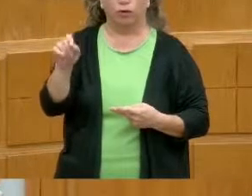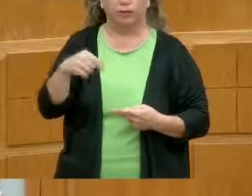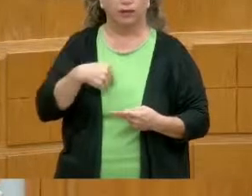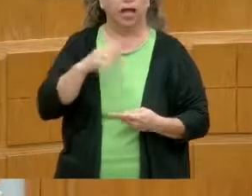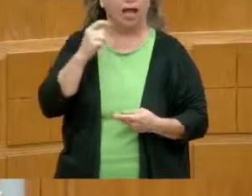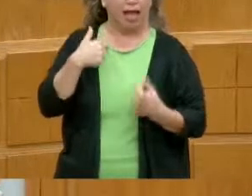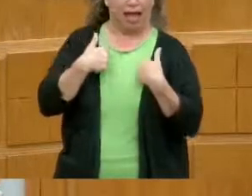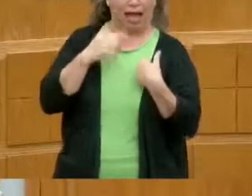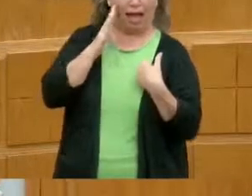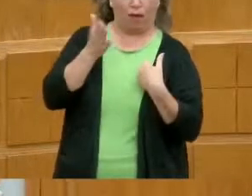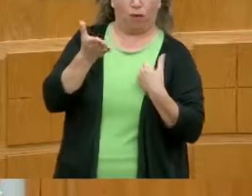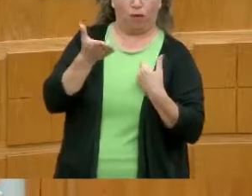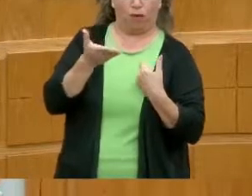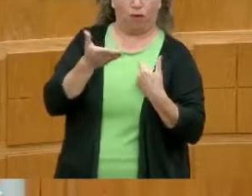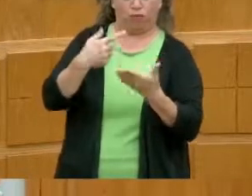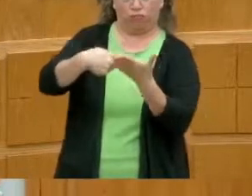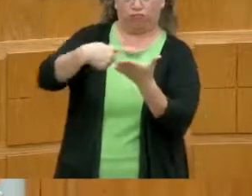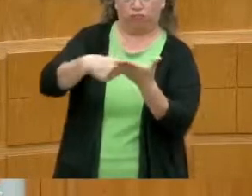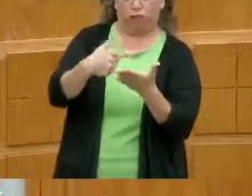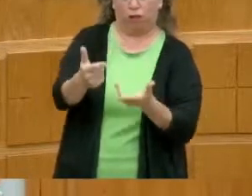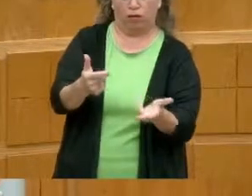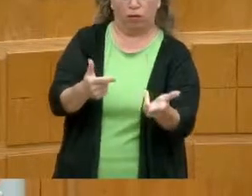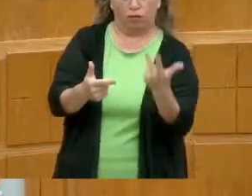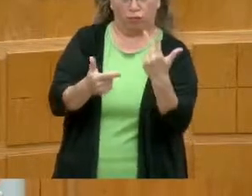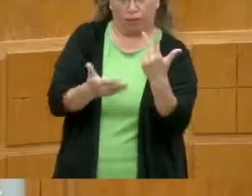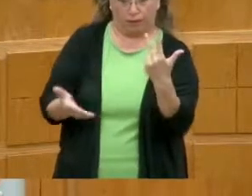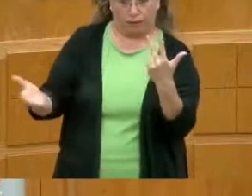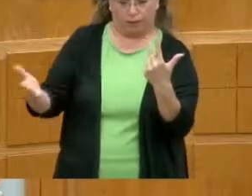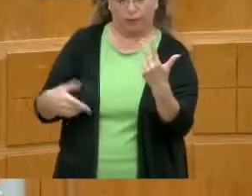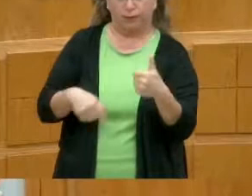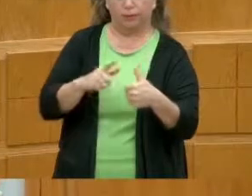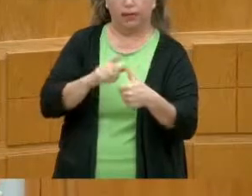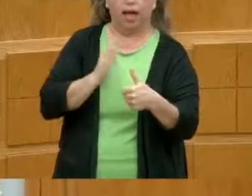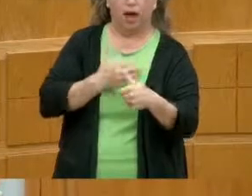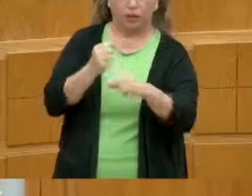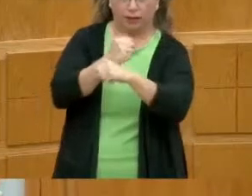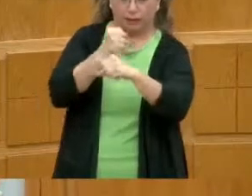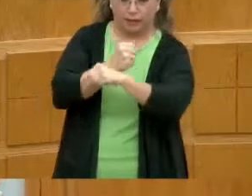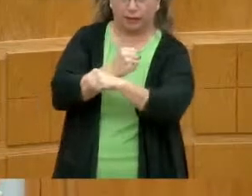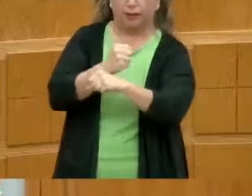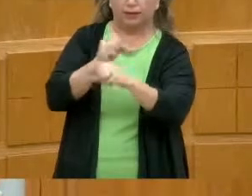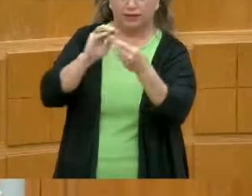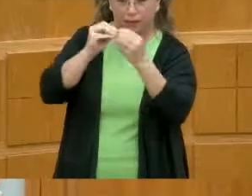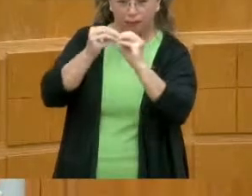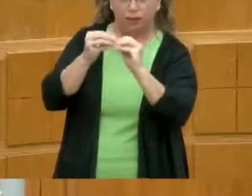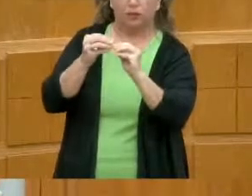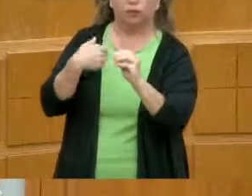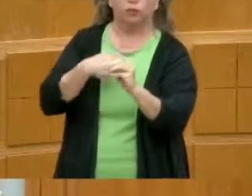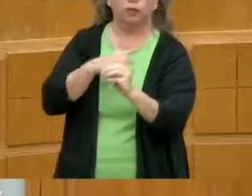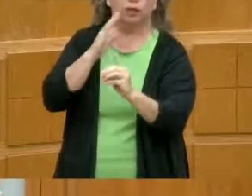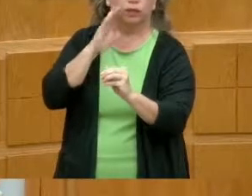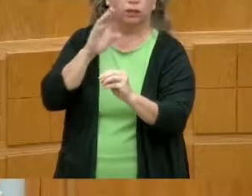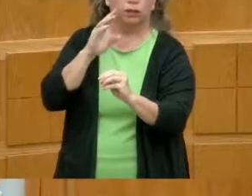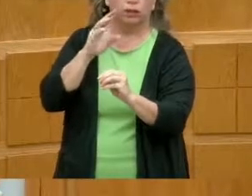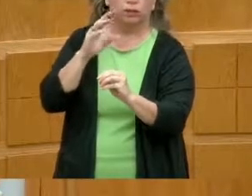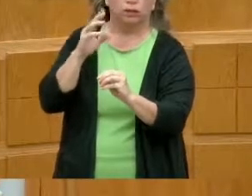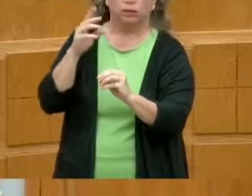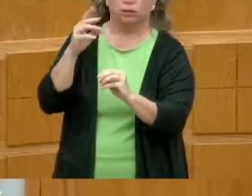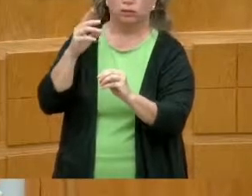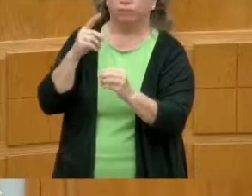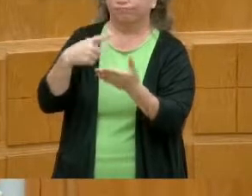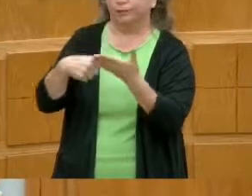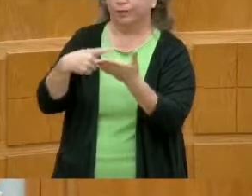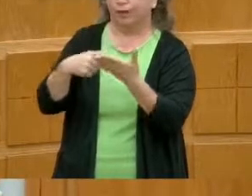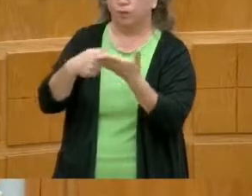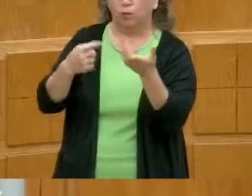statistics since yesterday. We report over the weekend as well, but we'll look to see what happened between yesterday at 4 and today in